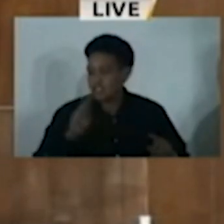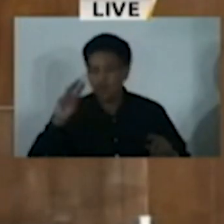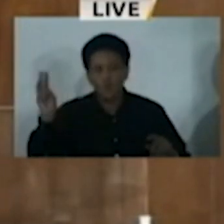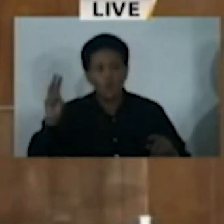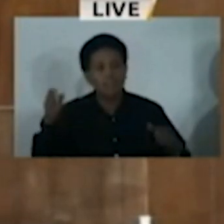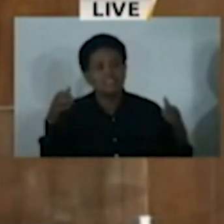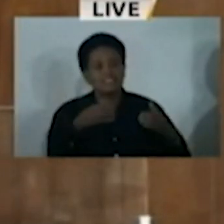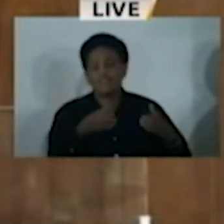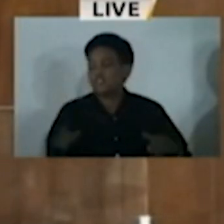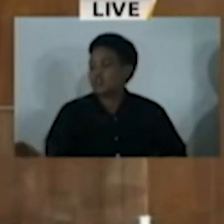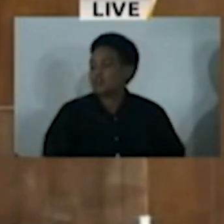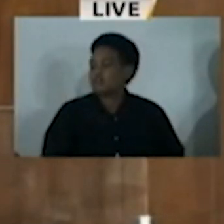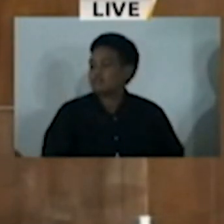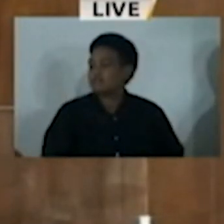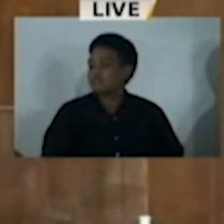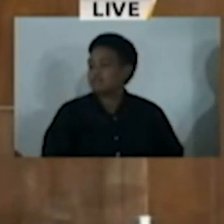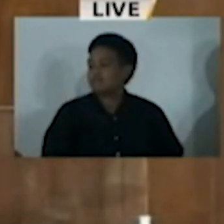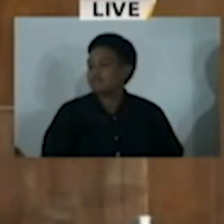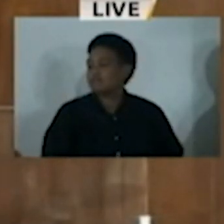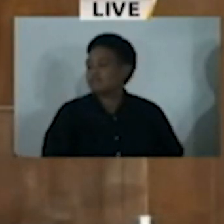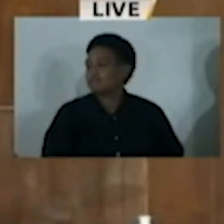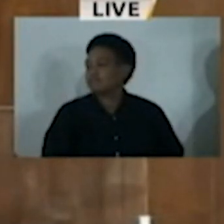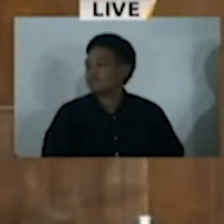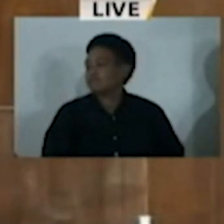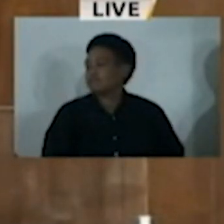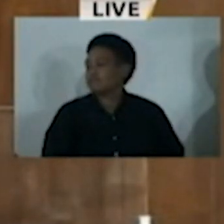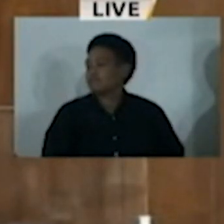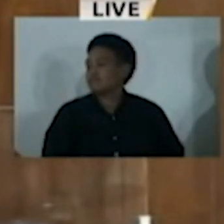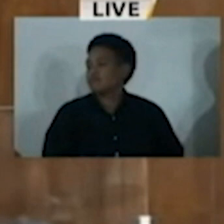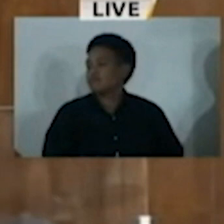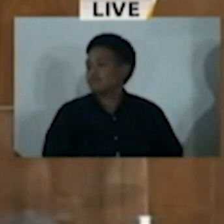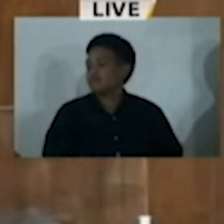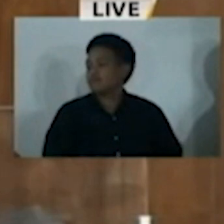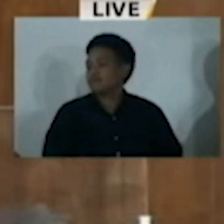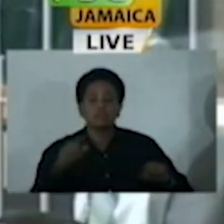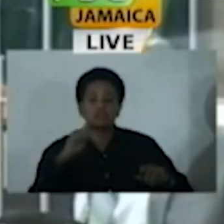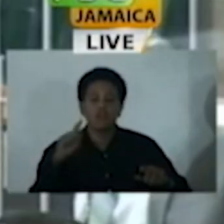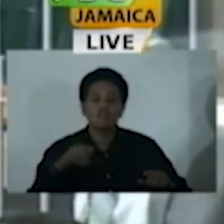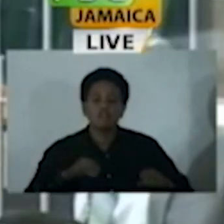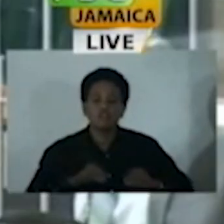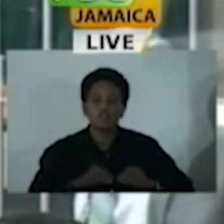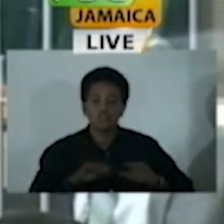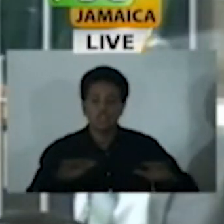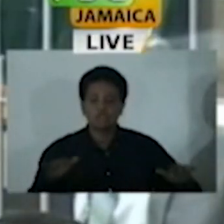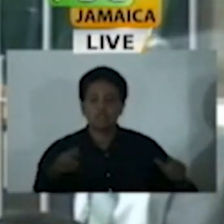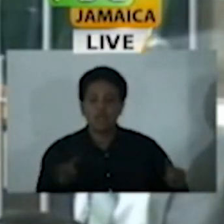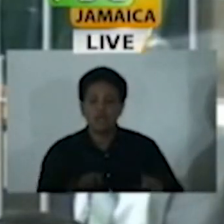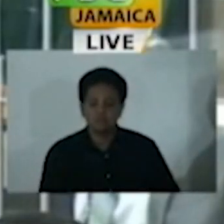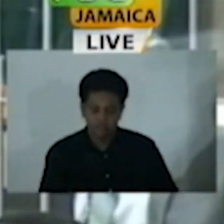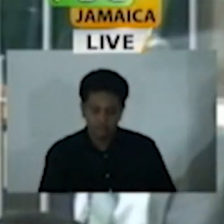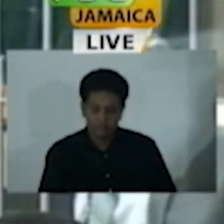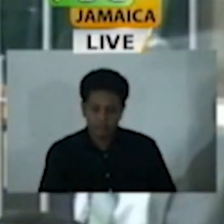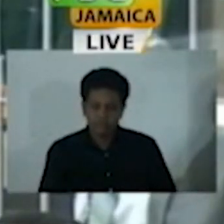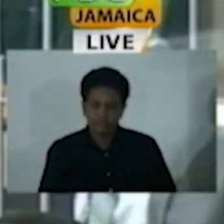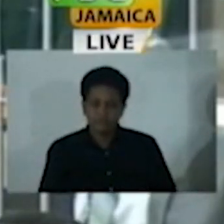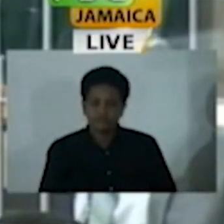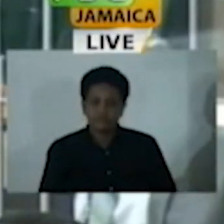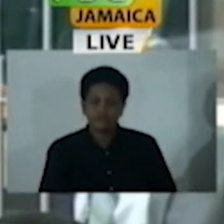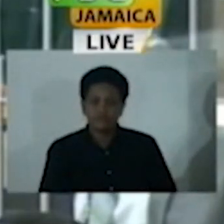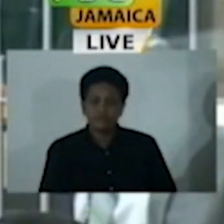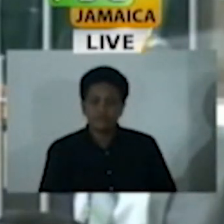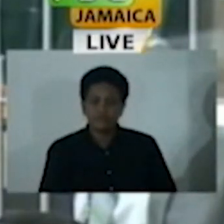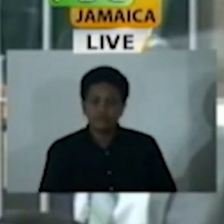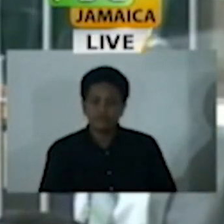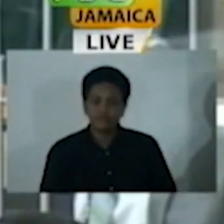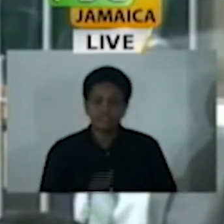Division, we've had over 6 murders in the last 24 hours. So I'm asking the Leader of the Opposition